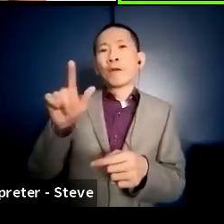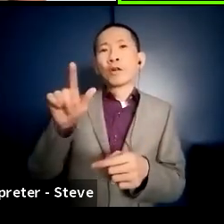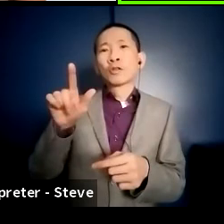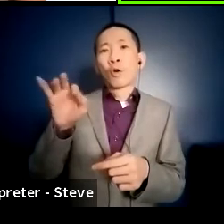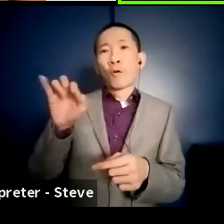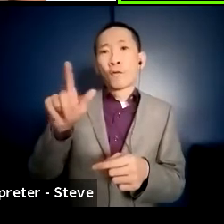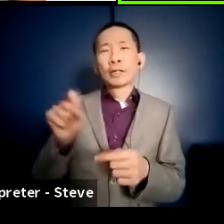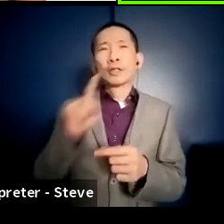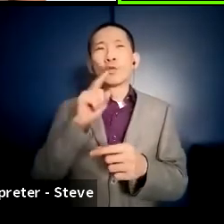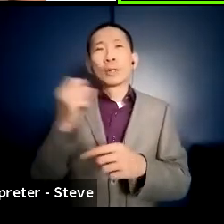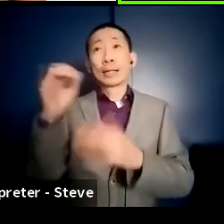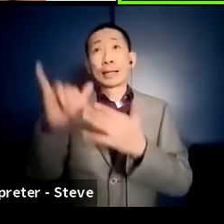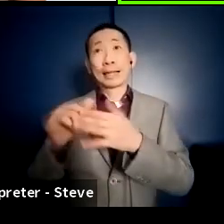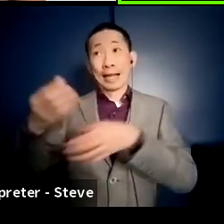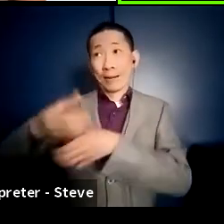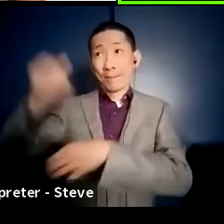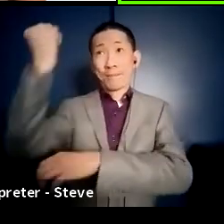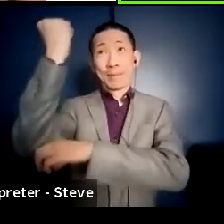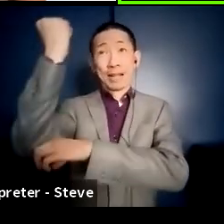that pillar